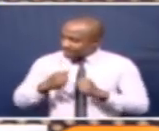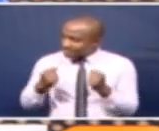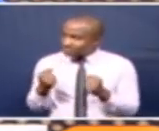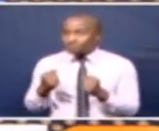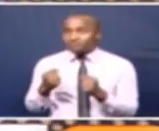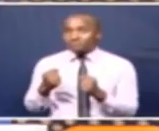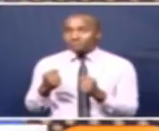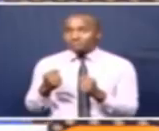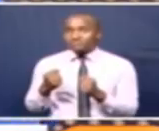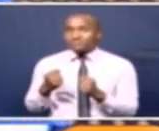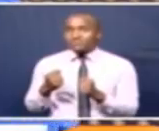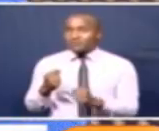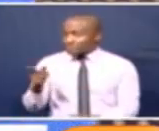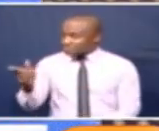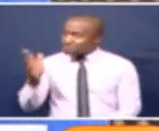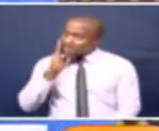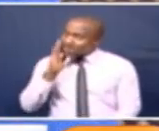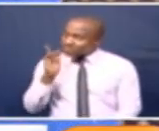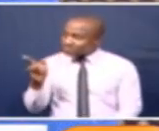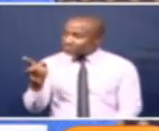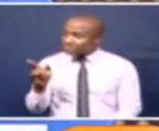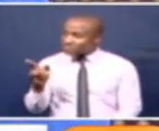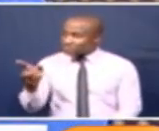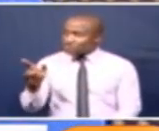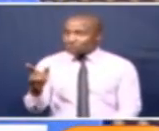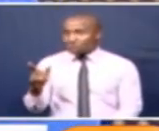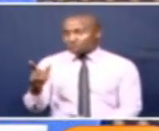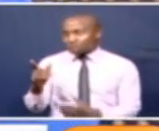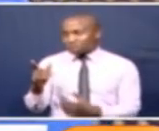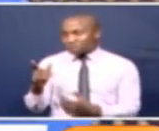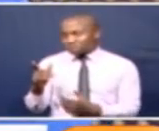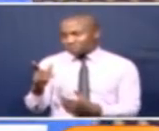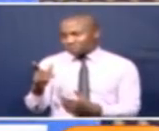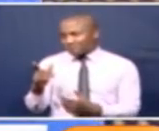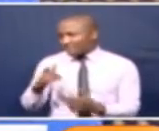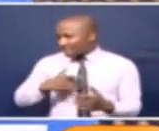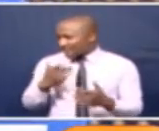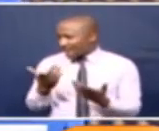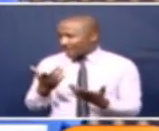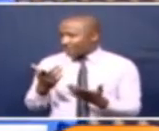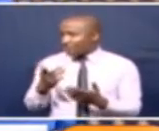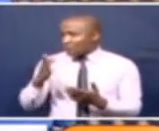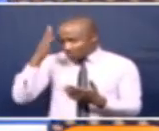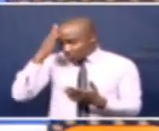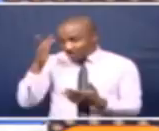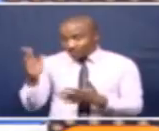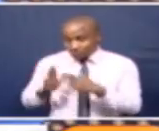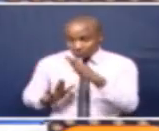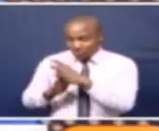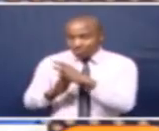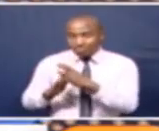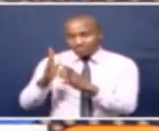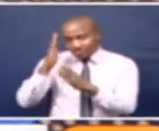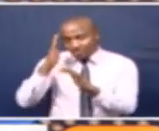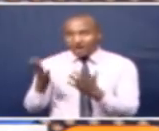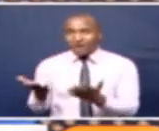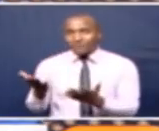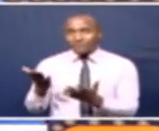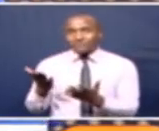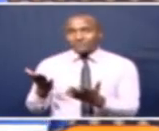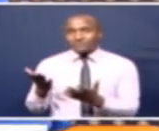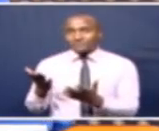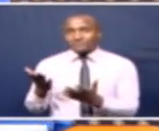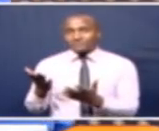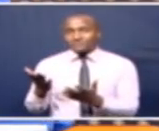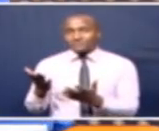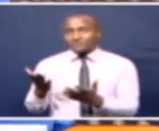that. To your mommy, receiving this news for you, when did you learn of her, you know, good performance? Did this